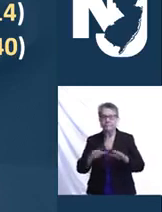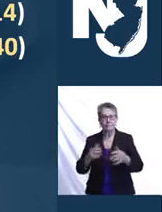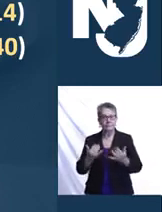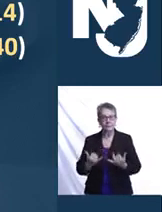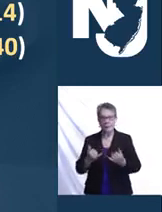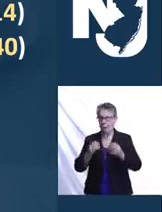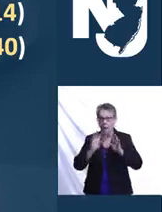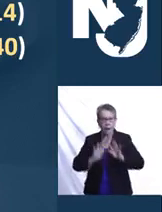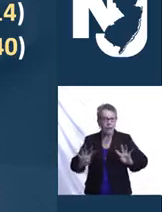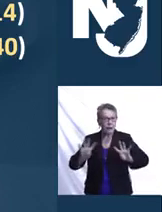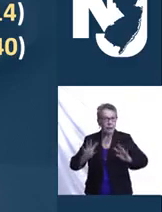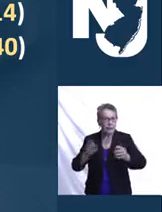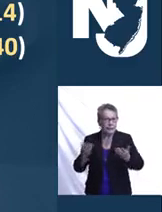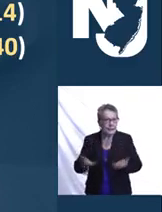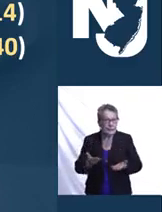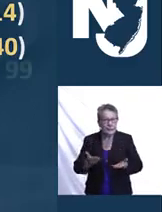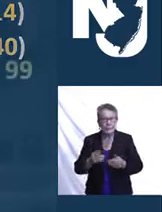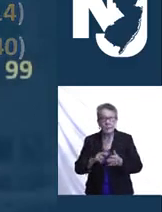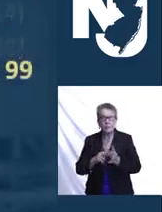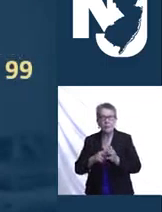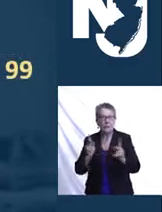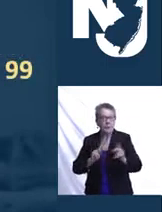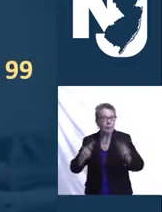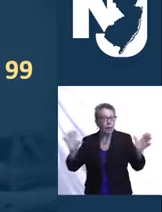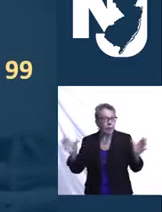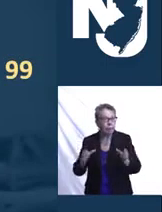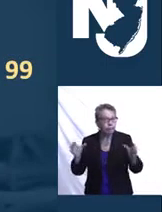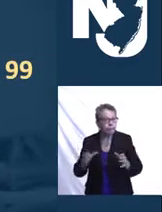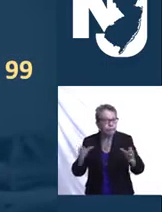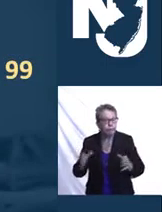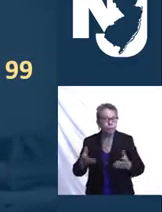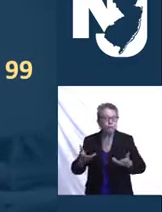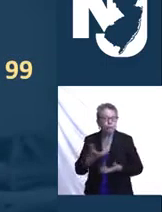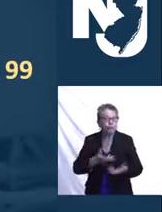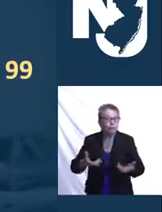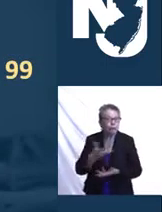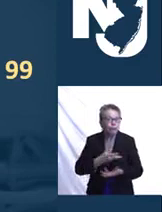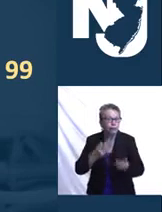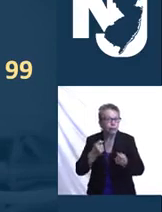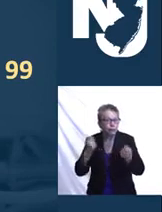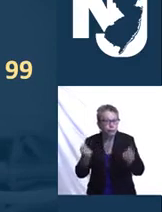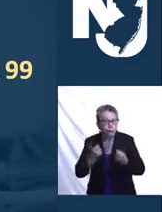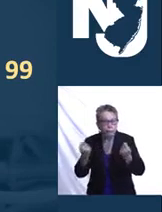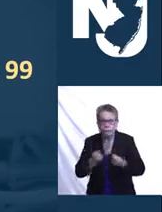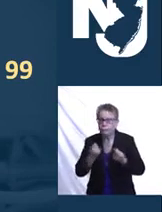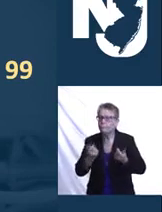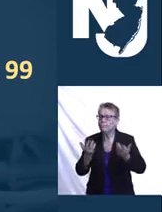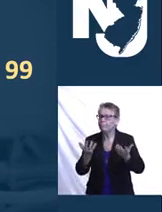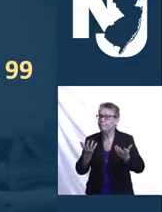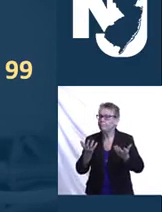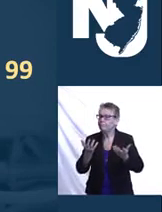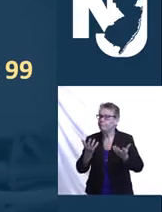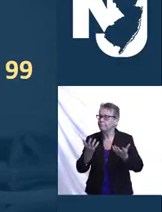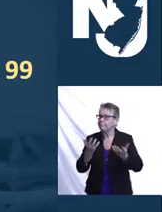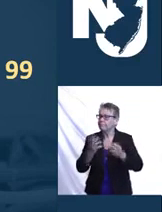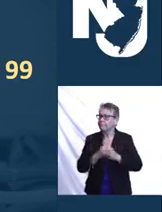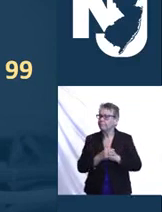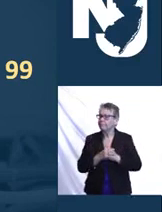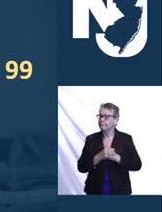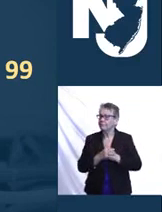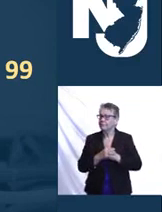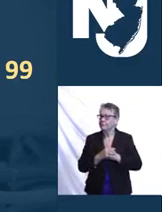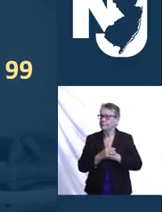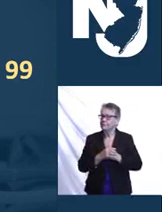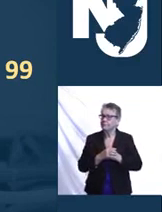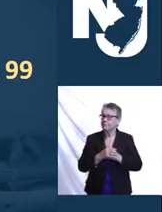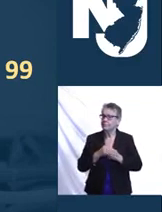6 weeks. Yesterday, our hospitals were treating a total of 950 patients. You could see 906 of them were